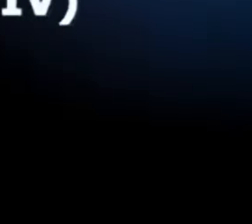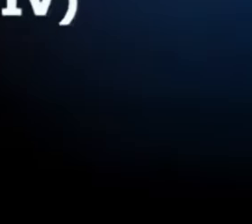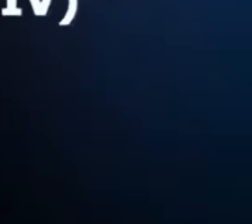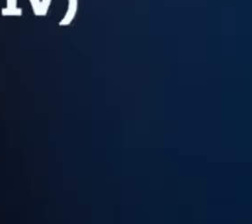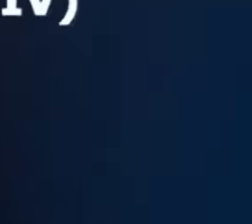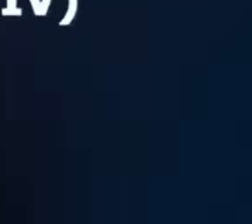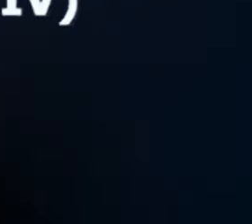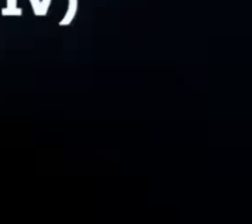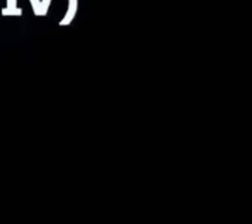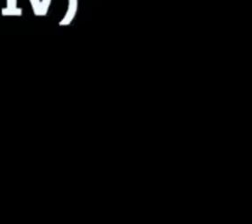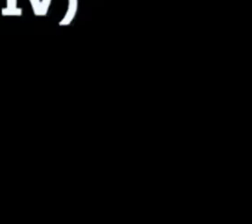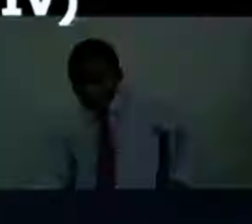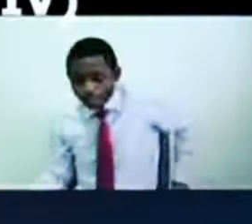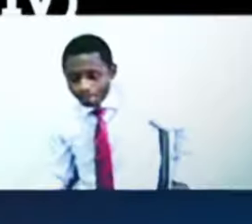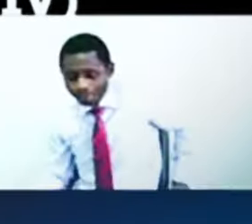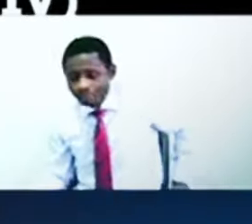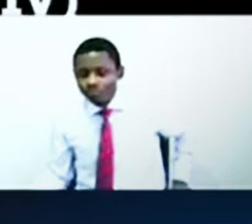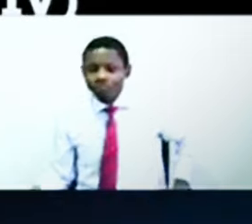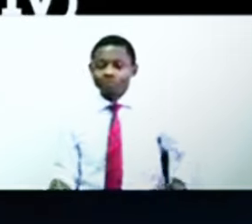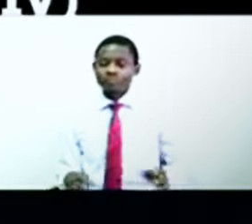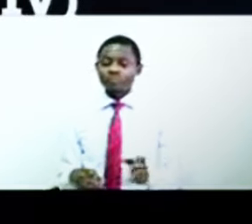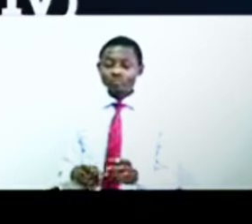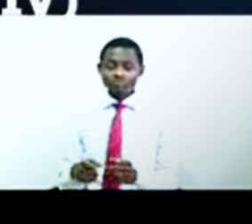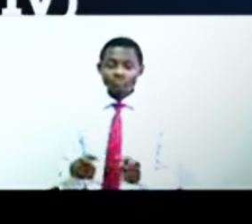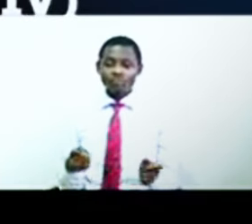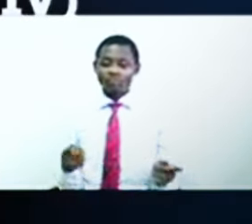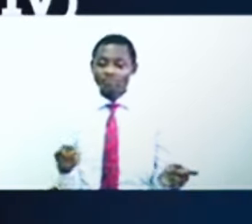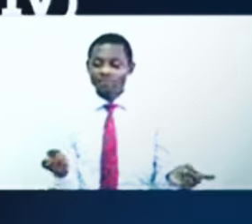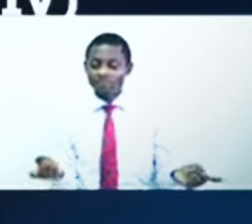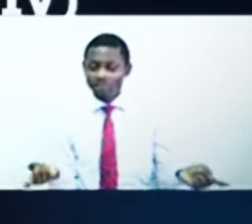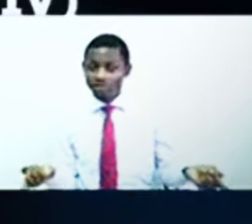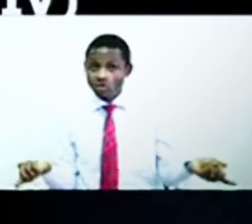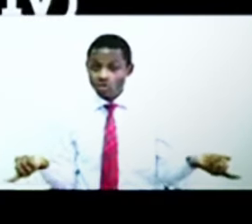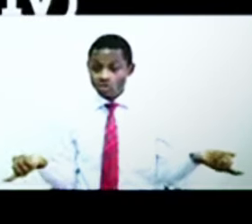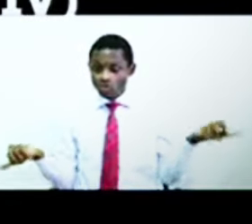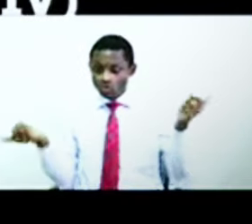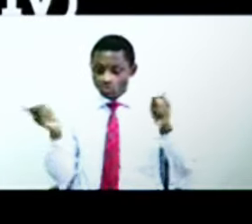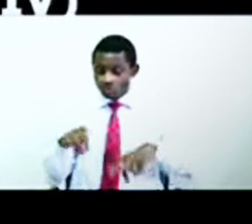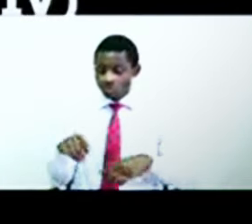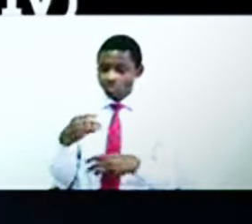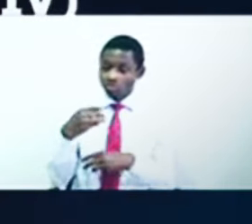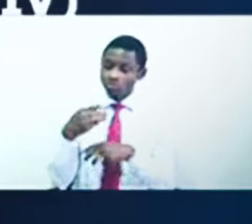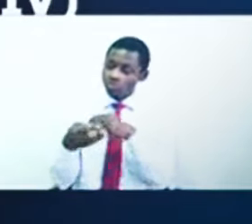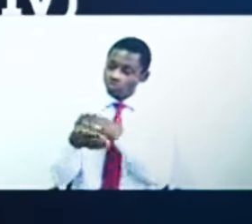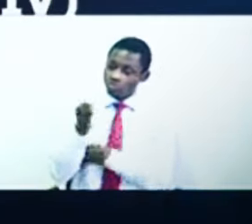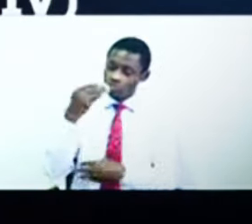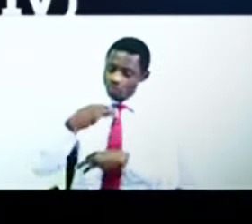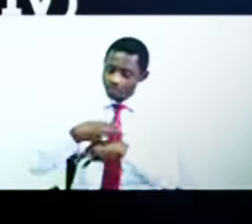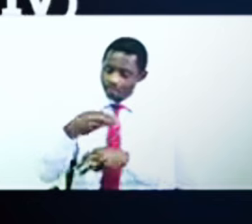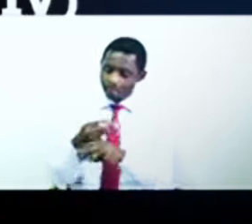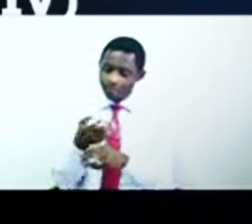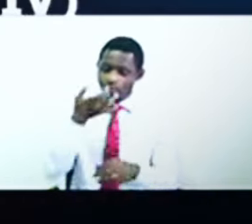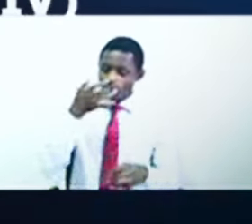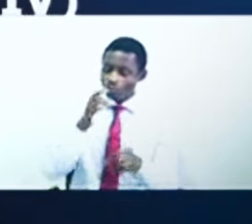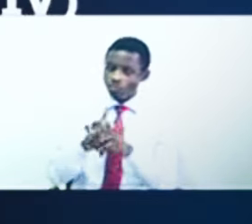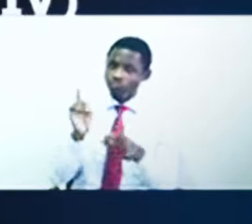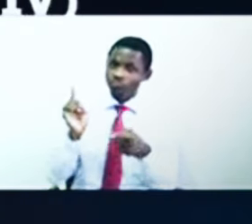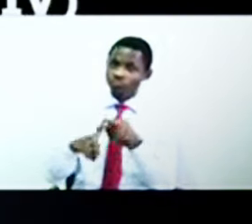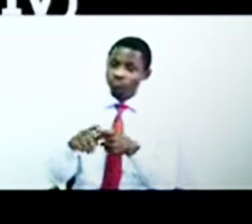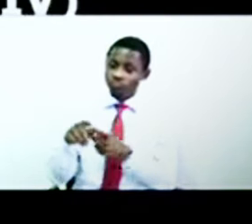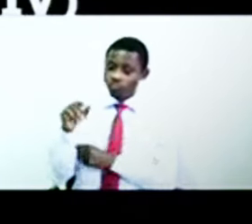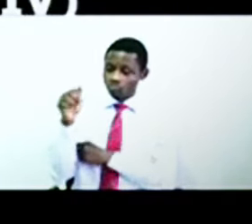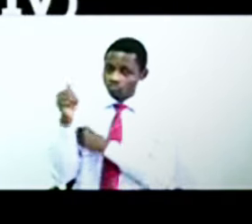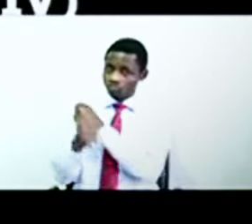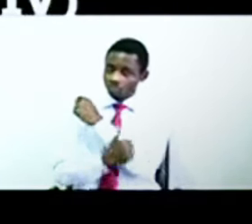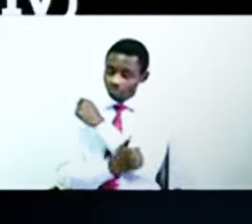itins here. Chichemu du miensa ekono. When God made his promise to Abraham, now Yakopon share Abraham bono. He's trying to explain